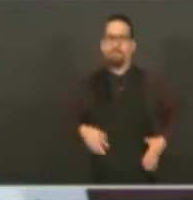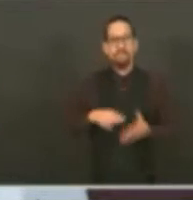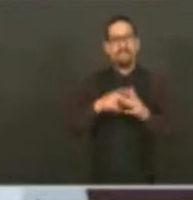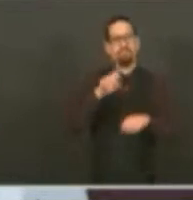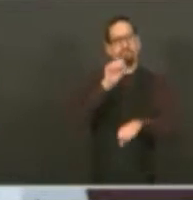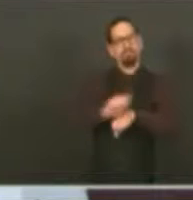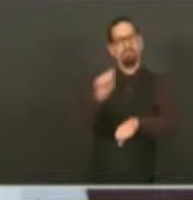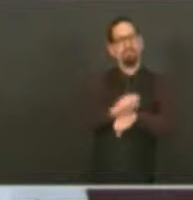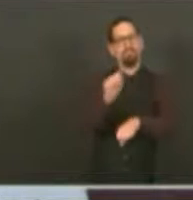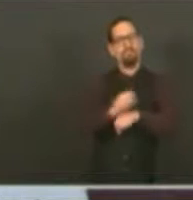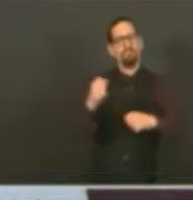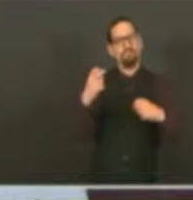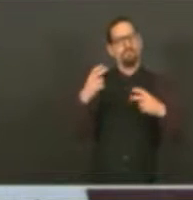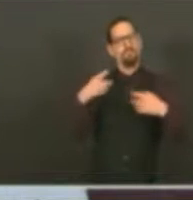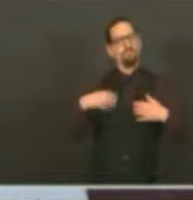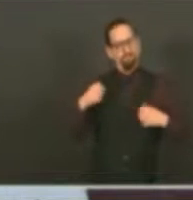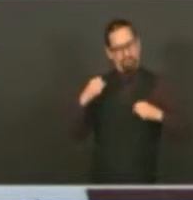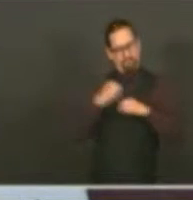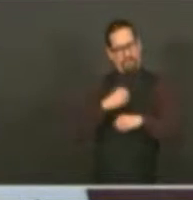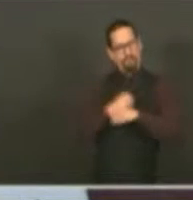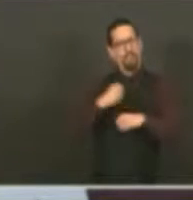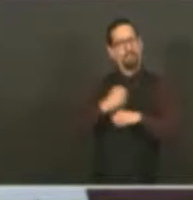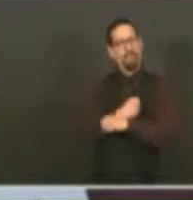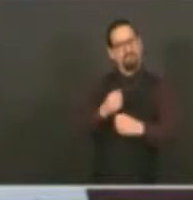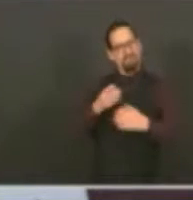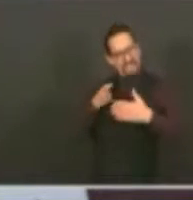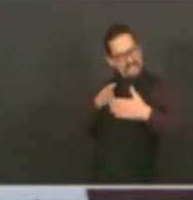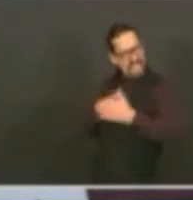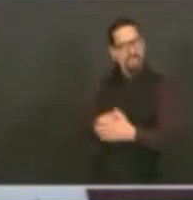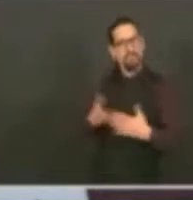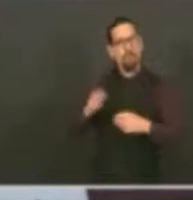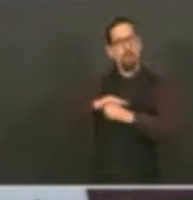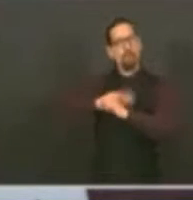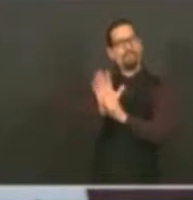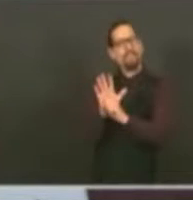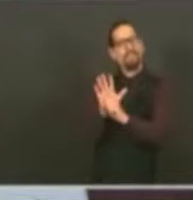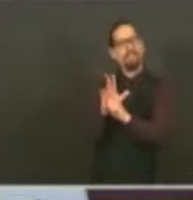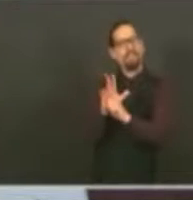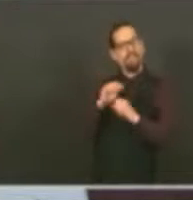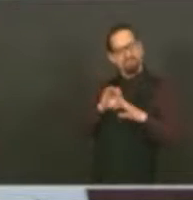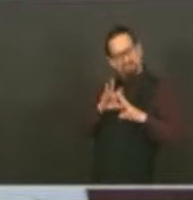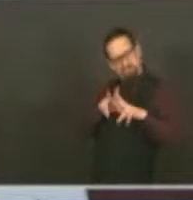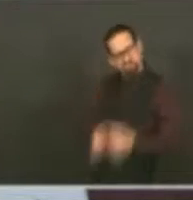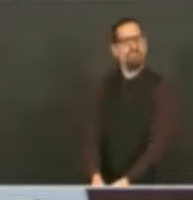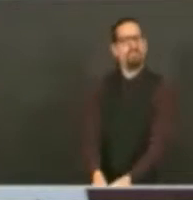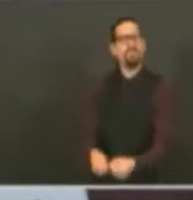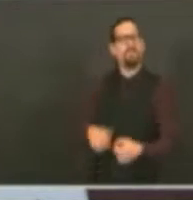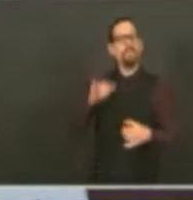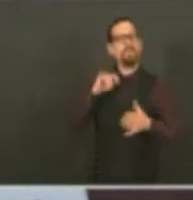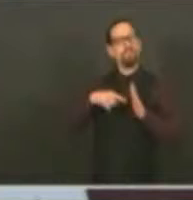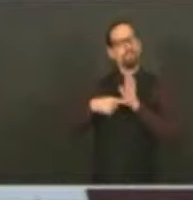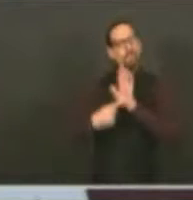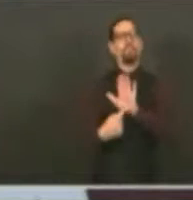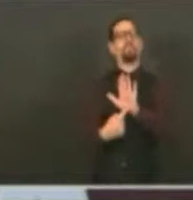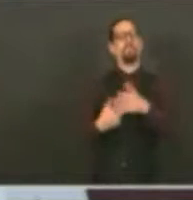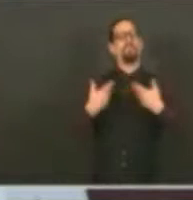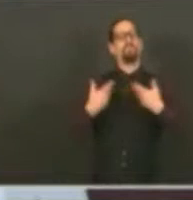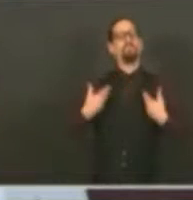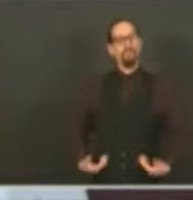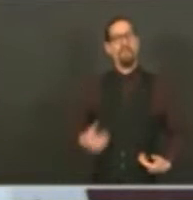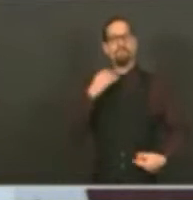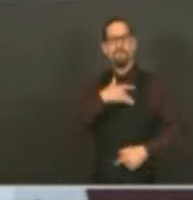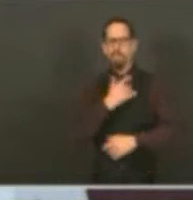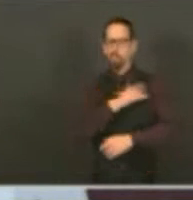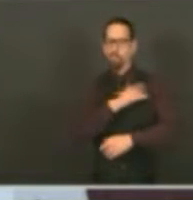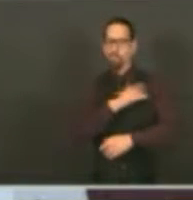making antibodies, which eventually are going to fight COVID-19 should you ever be infected. So this is normal and expected,